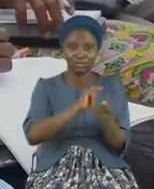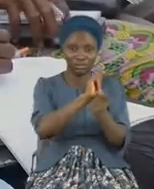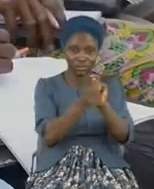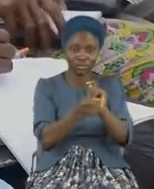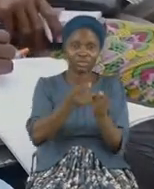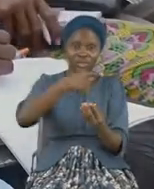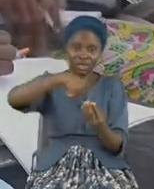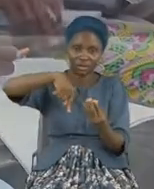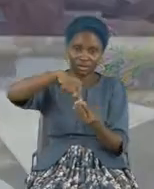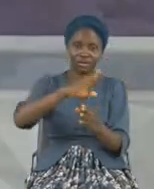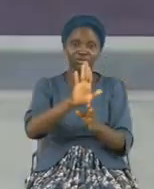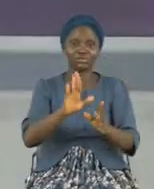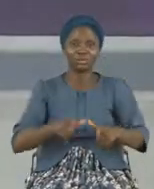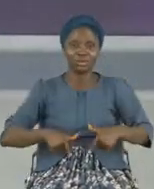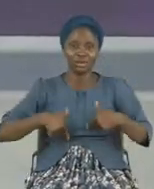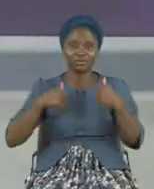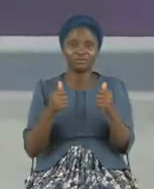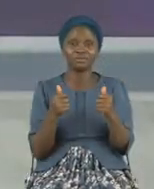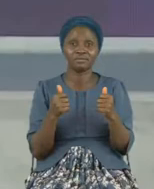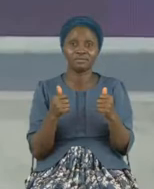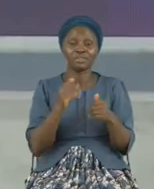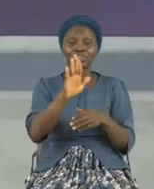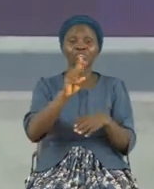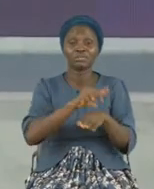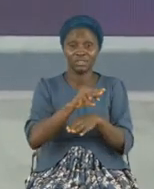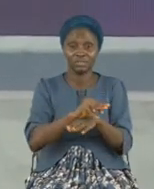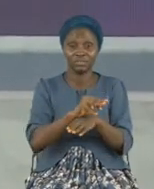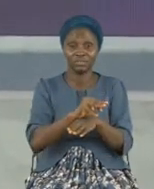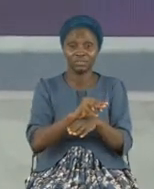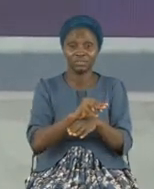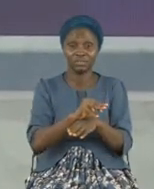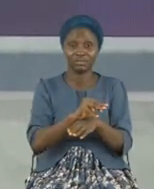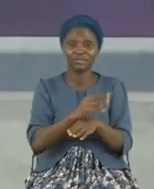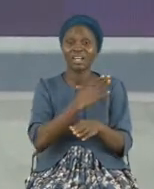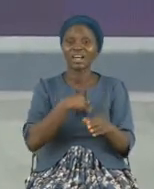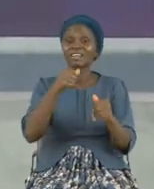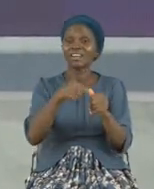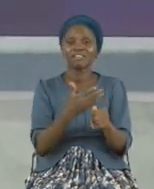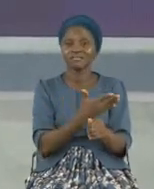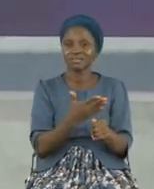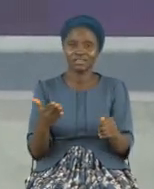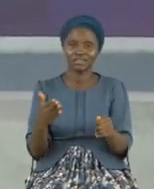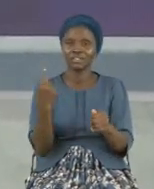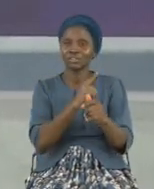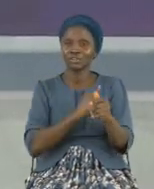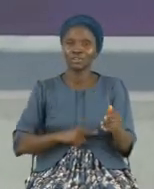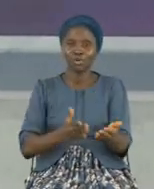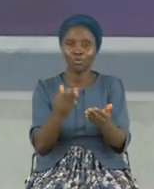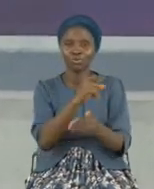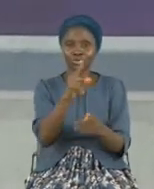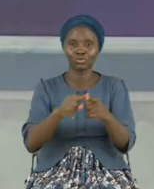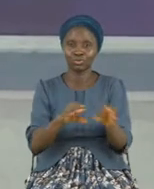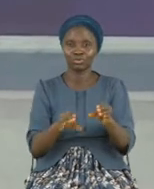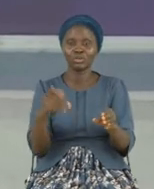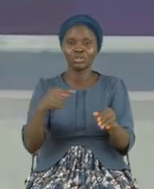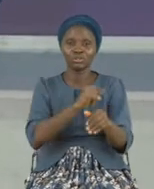your life, your ministry, and everything the Lord wants you to do. The Lord